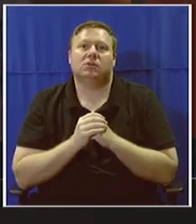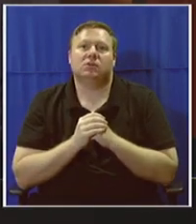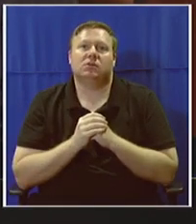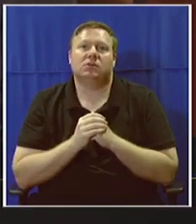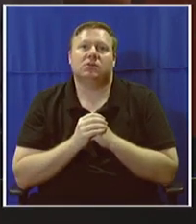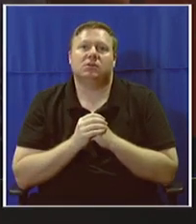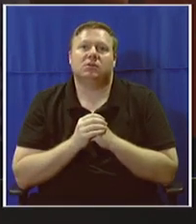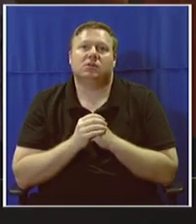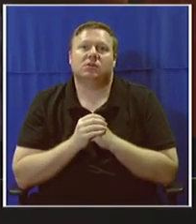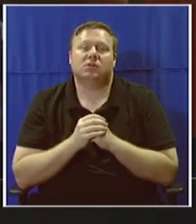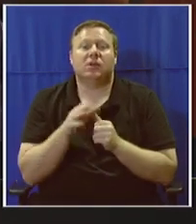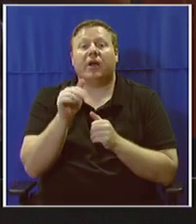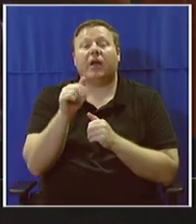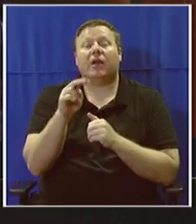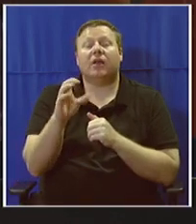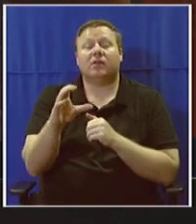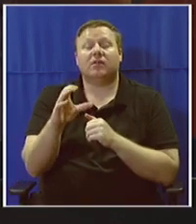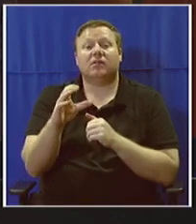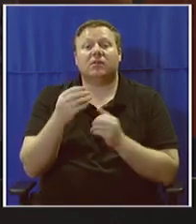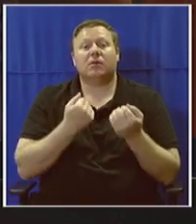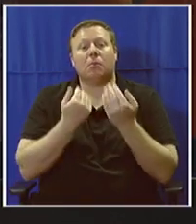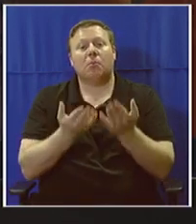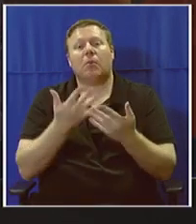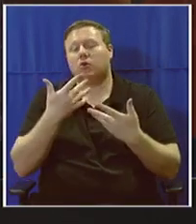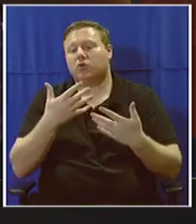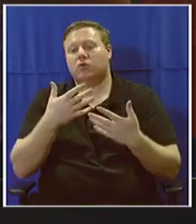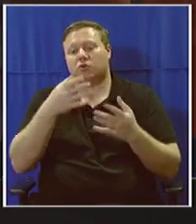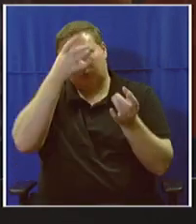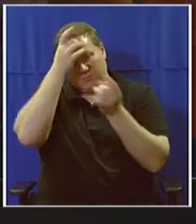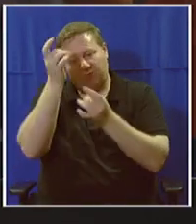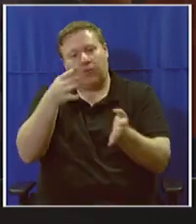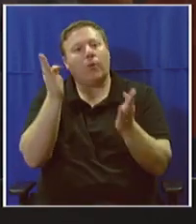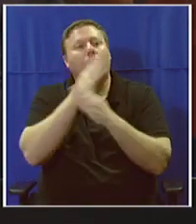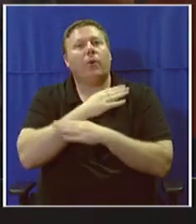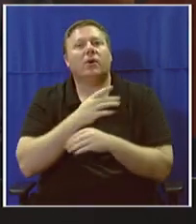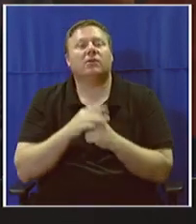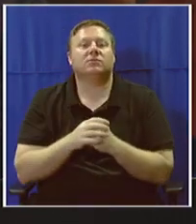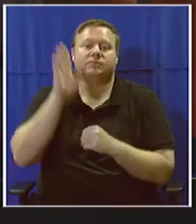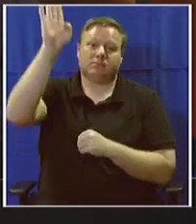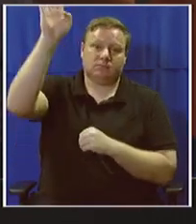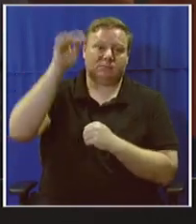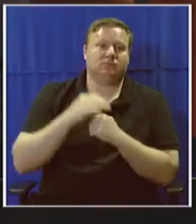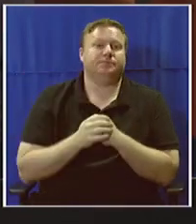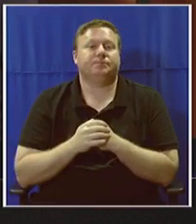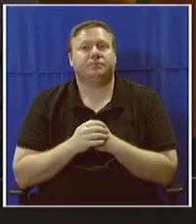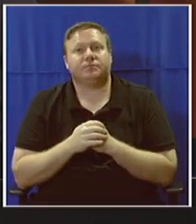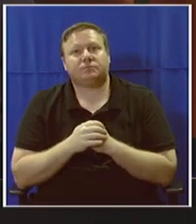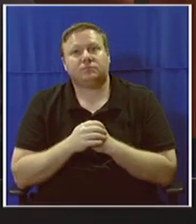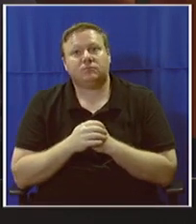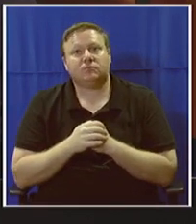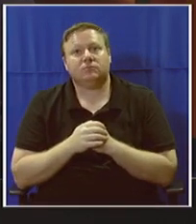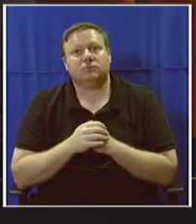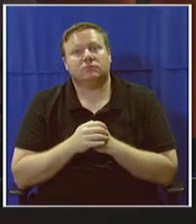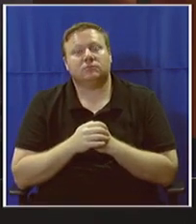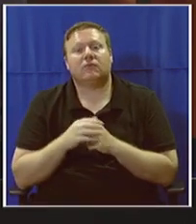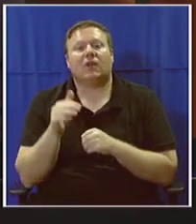Does any member of the ANC wish to give a motion without notice? Yes, Chair. The